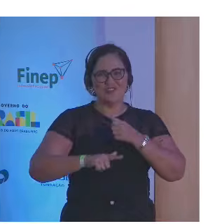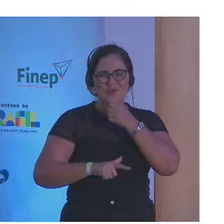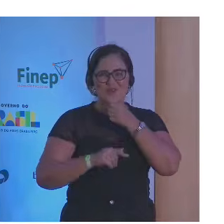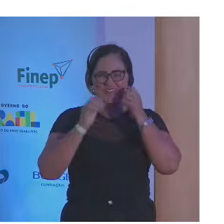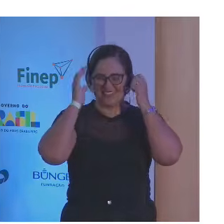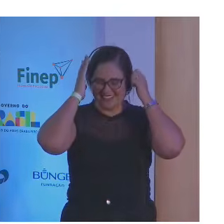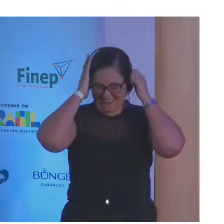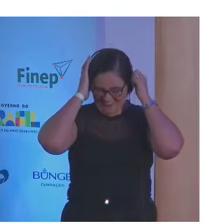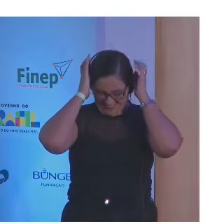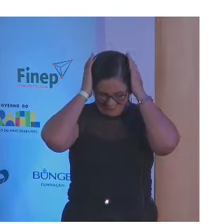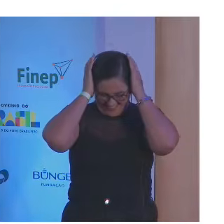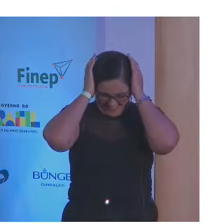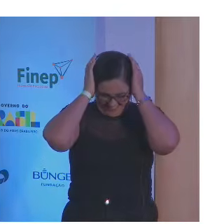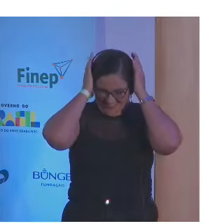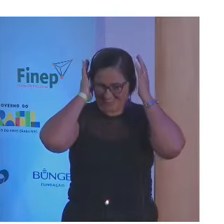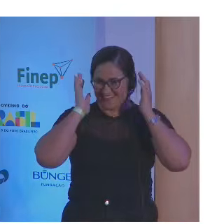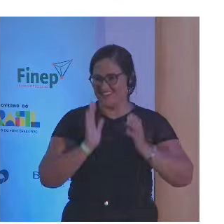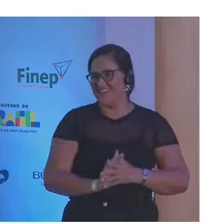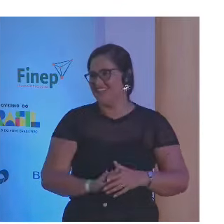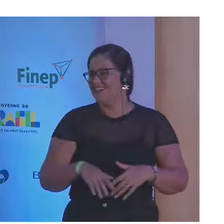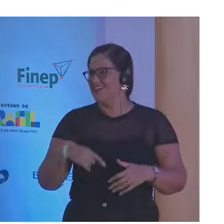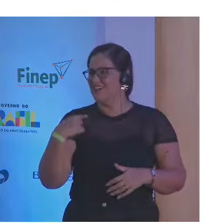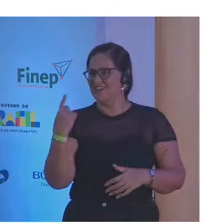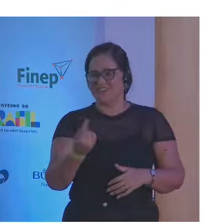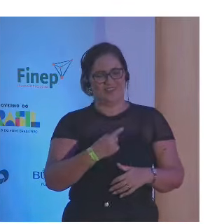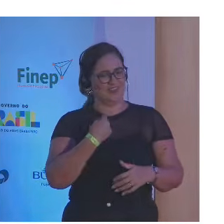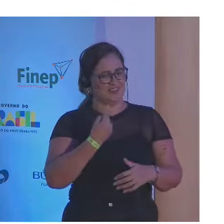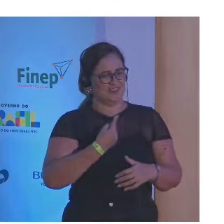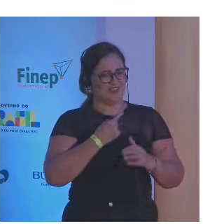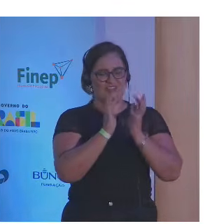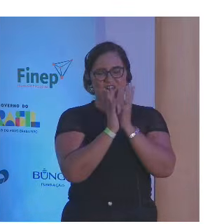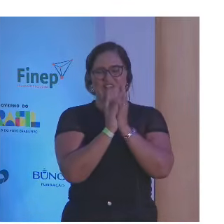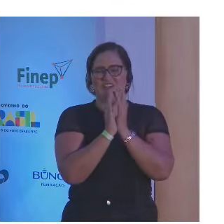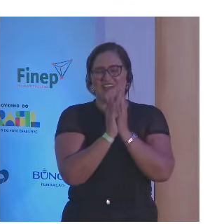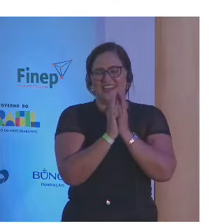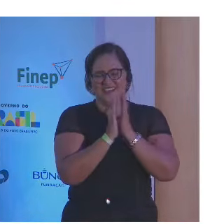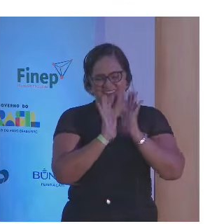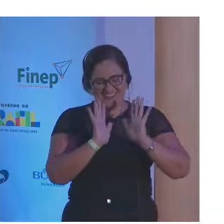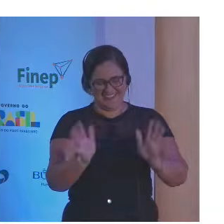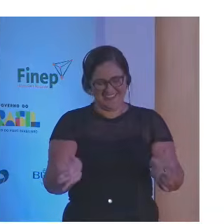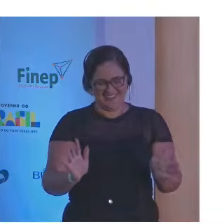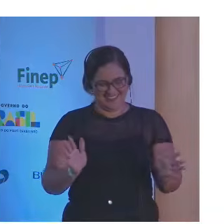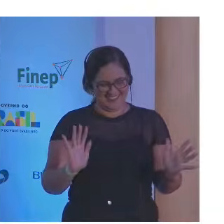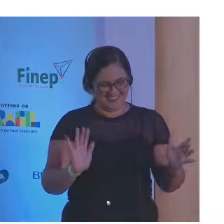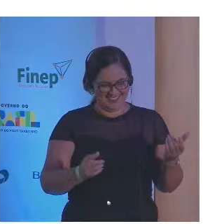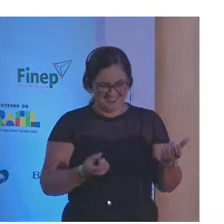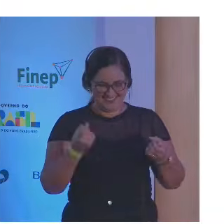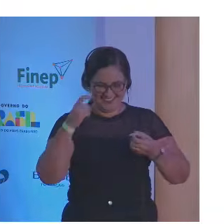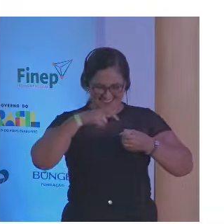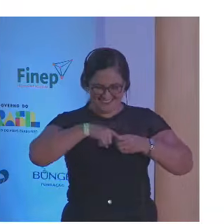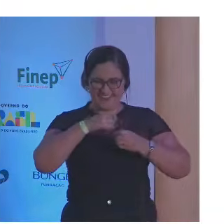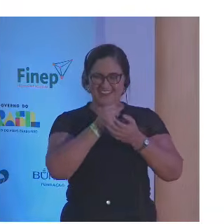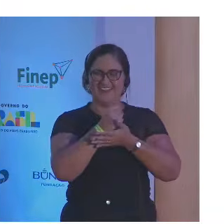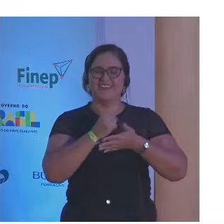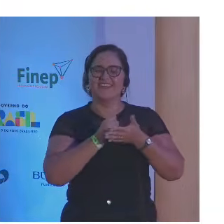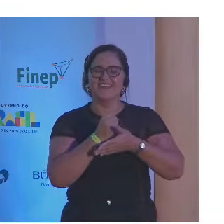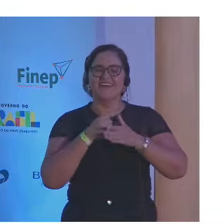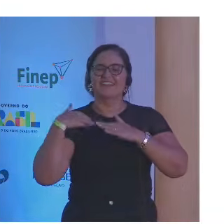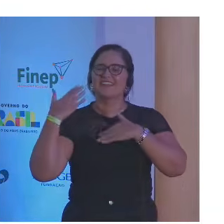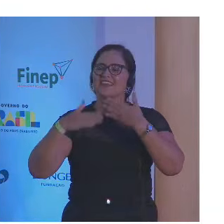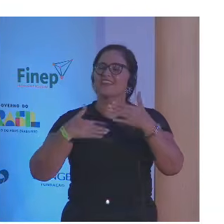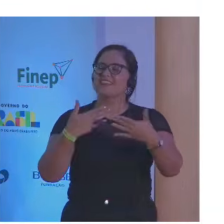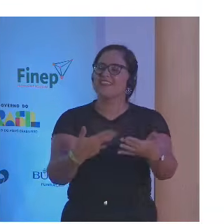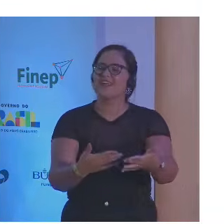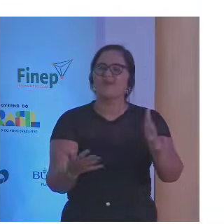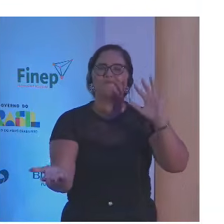Excuse me. Are coral reefs already beyond recovery, warm water coral reefs, based on climate trajectories? Yep,